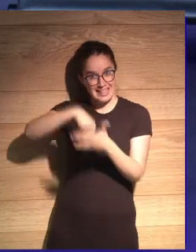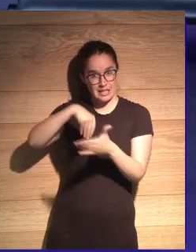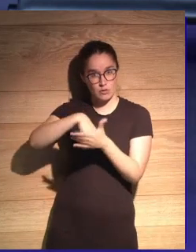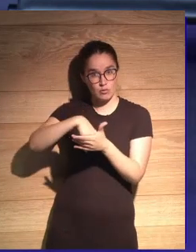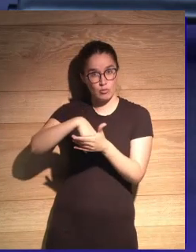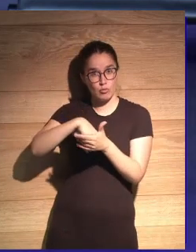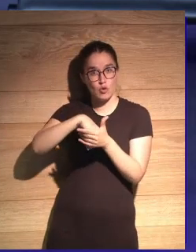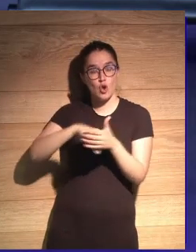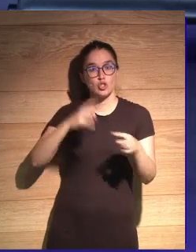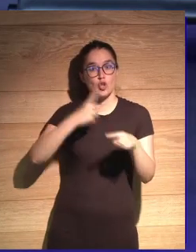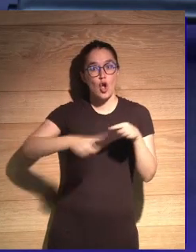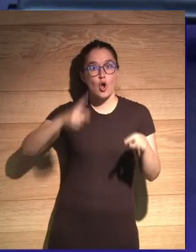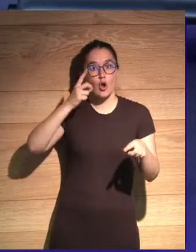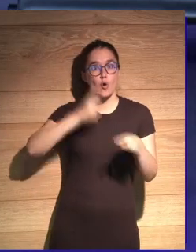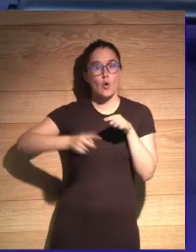it triggers.